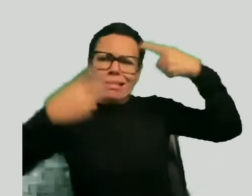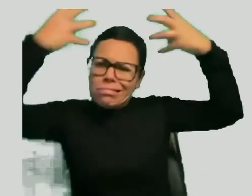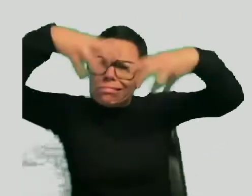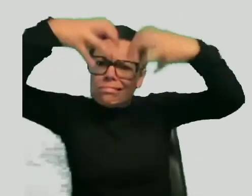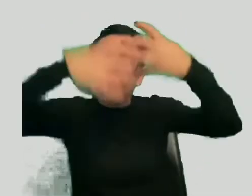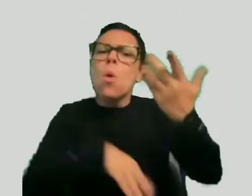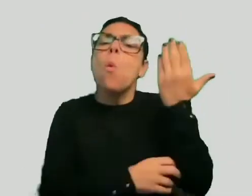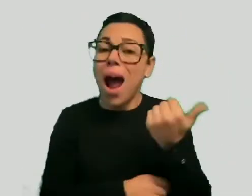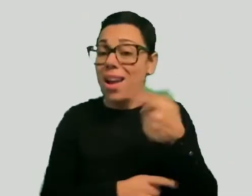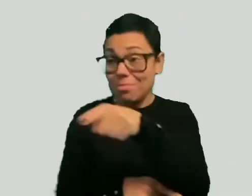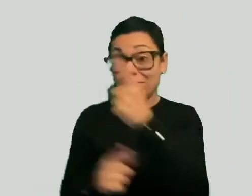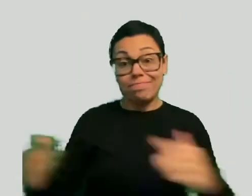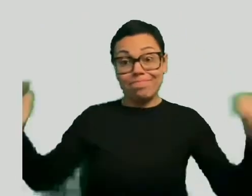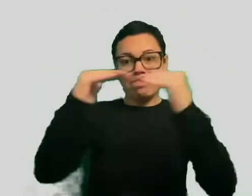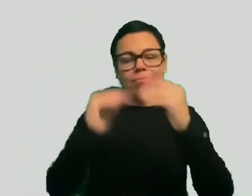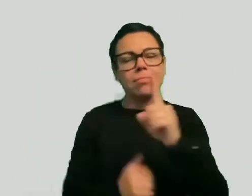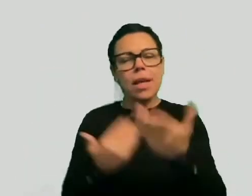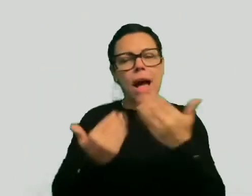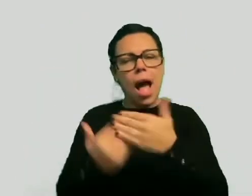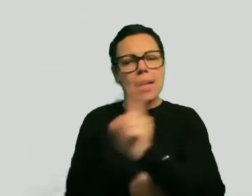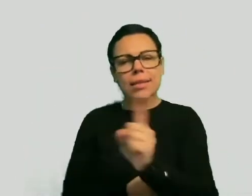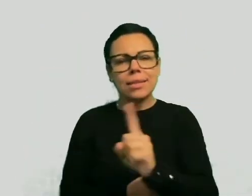else? Oh.